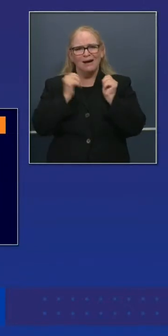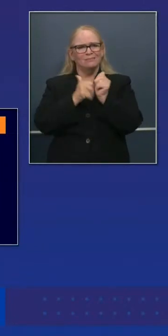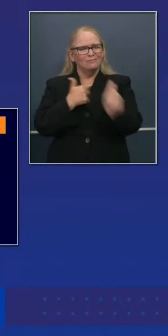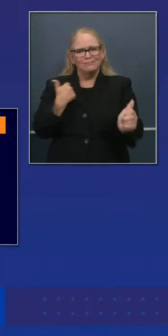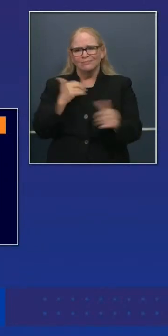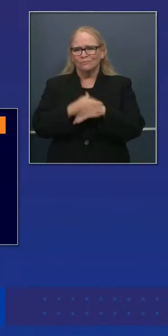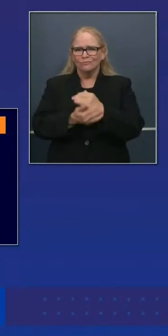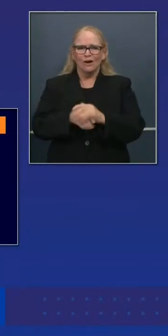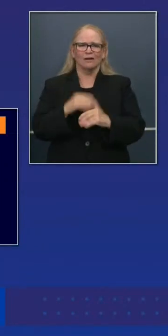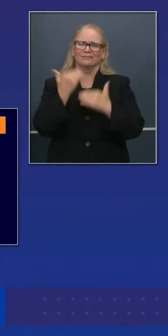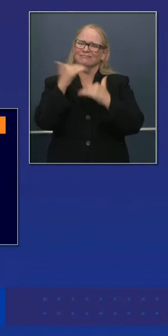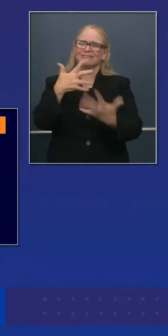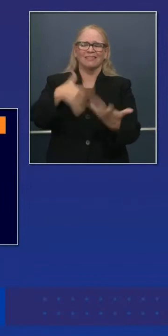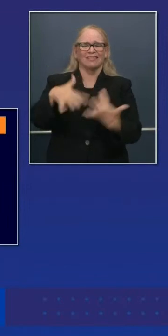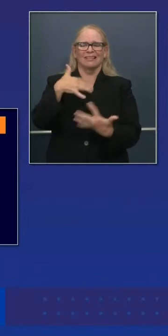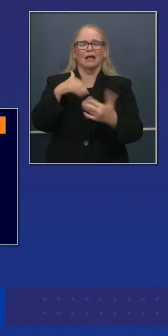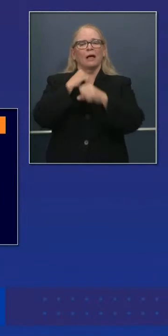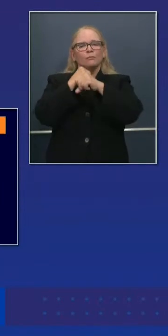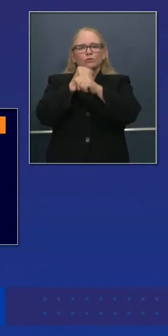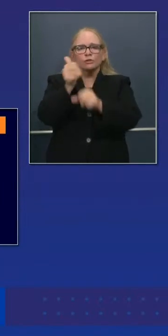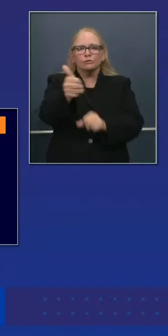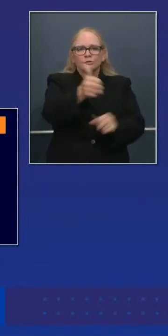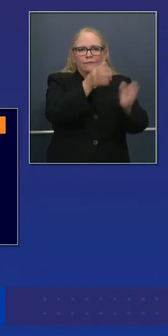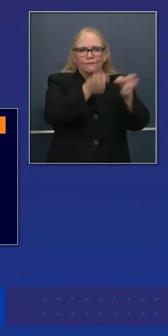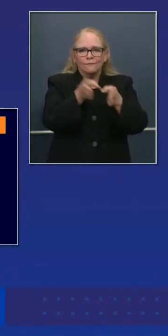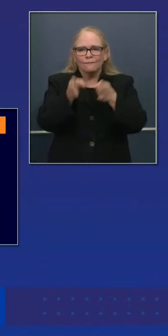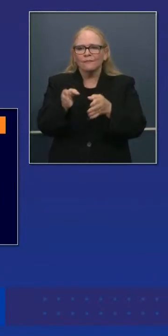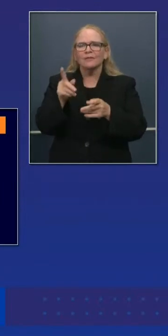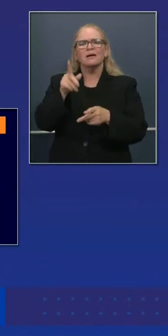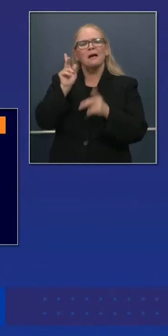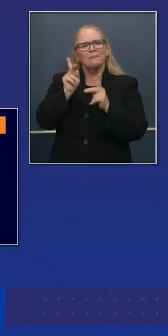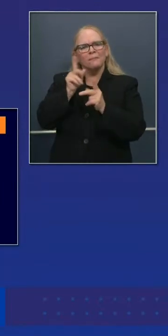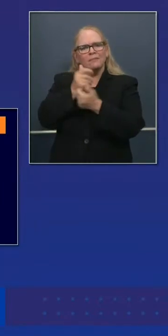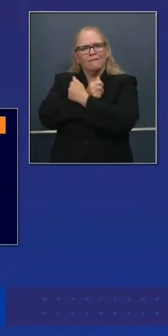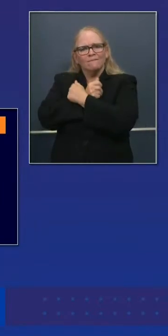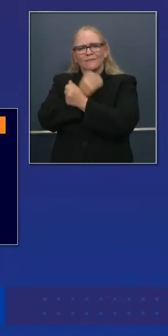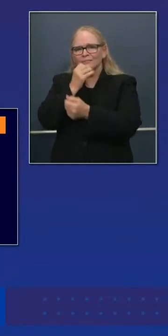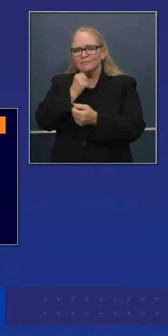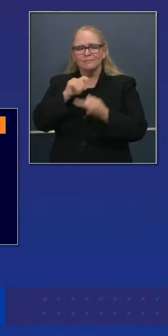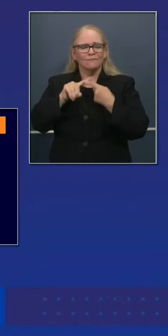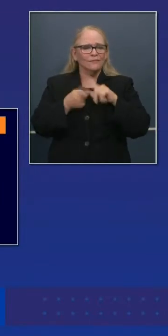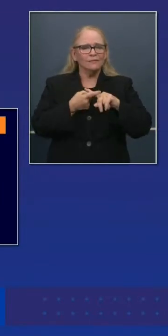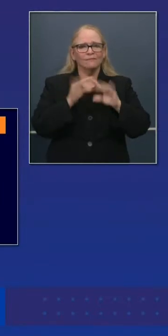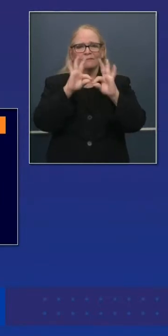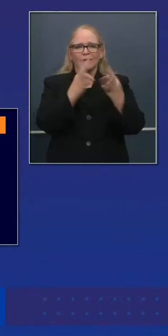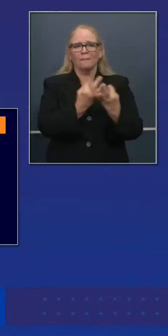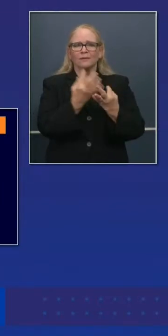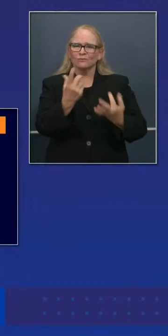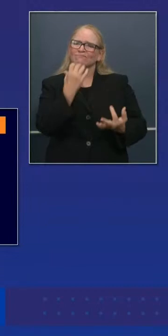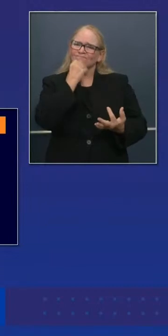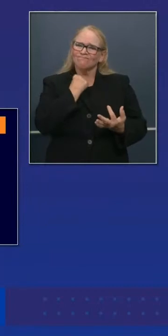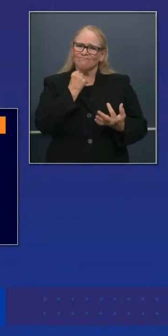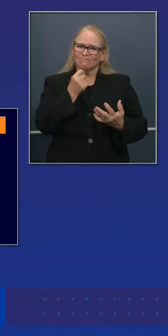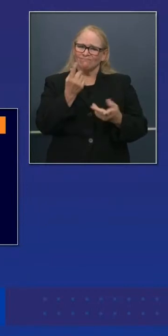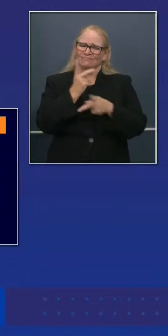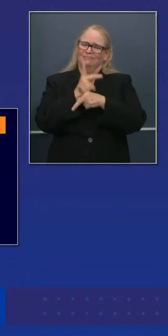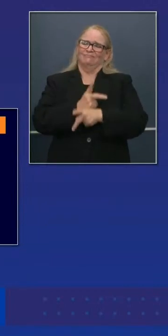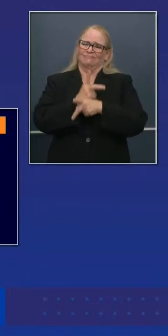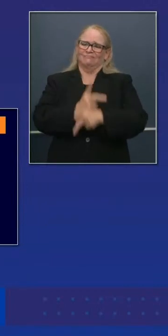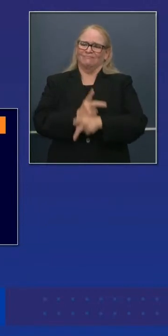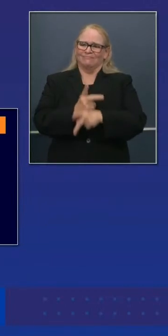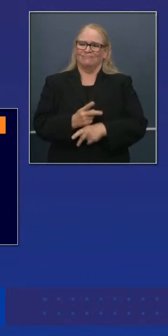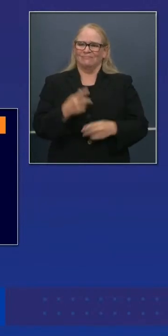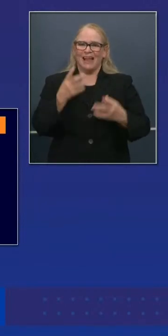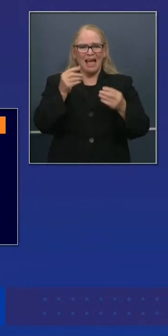if for no other reason, to protect you and your loved ones, your friends, your families, your households, and more broadly, community,